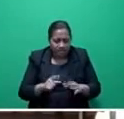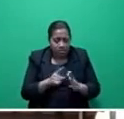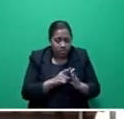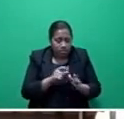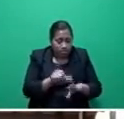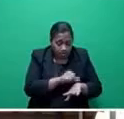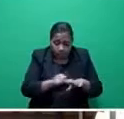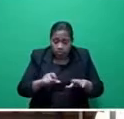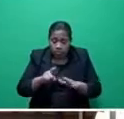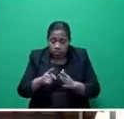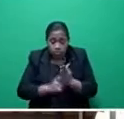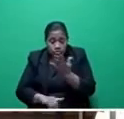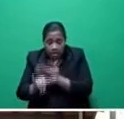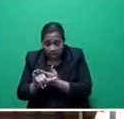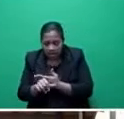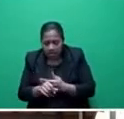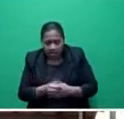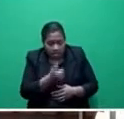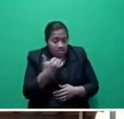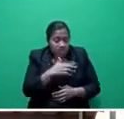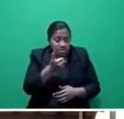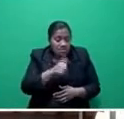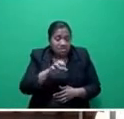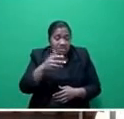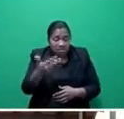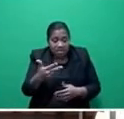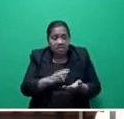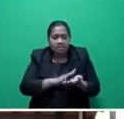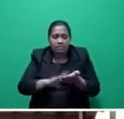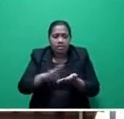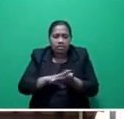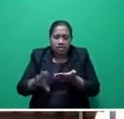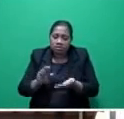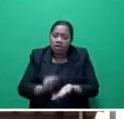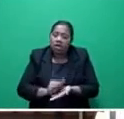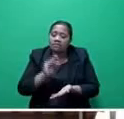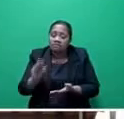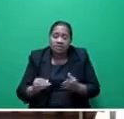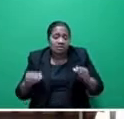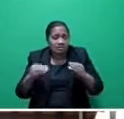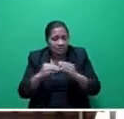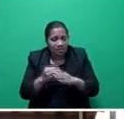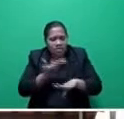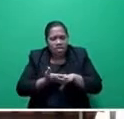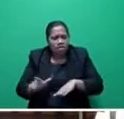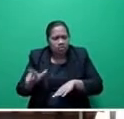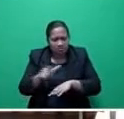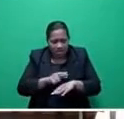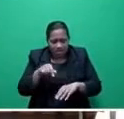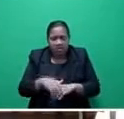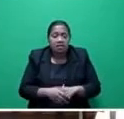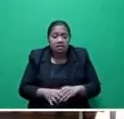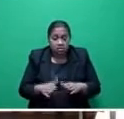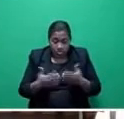year, $668 million has actually been given out by banks in new lending. The current liquidity, Mr. Speaker,